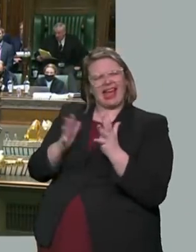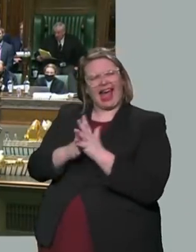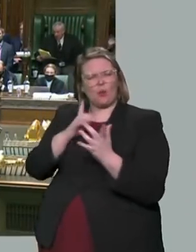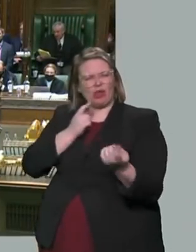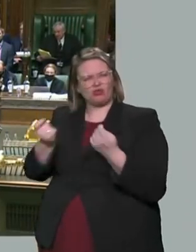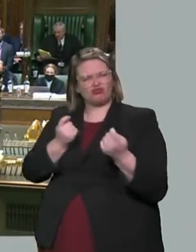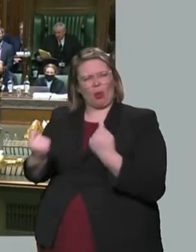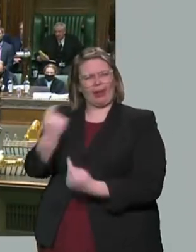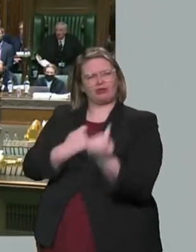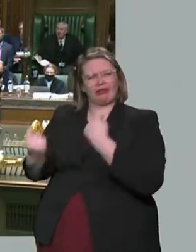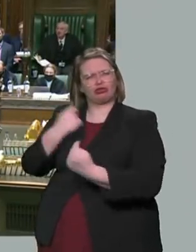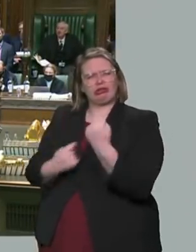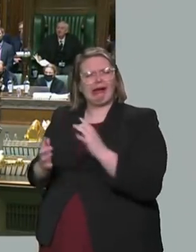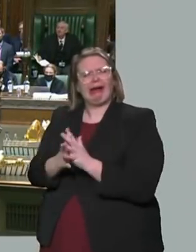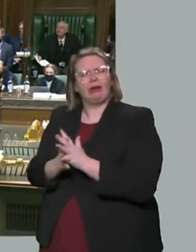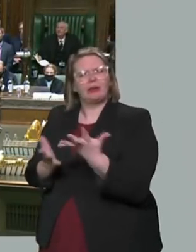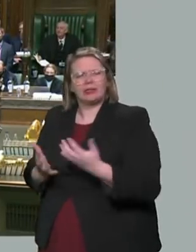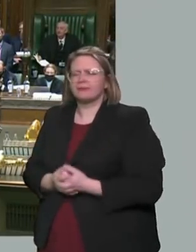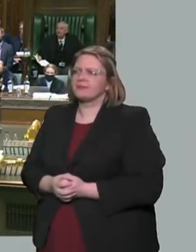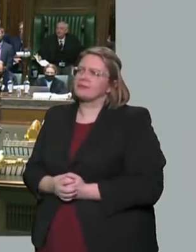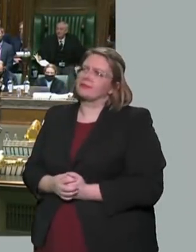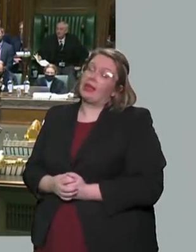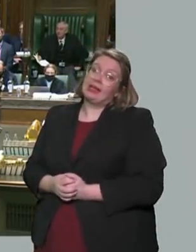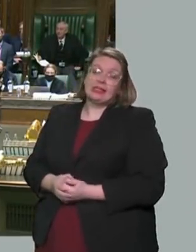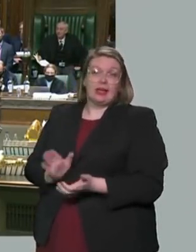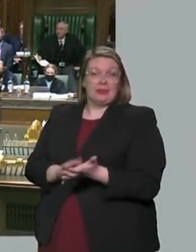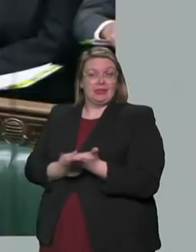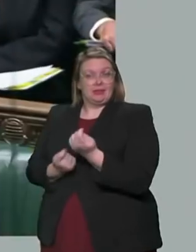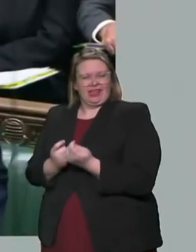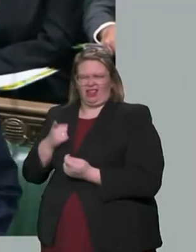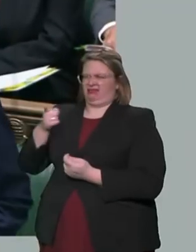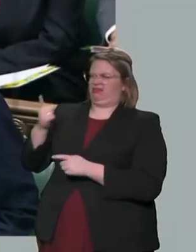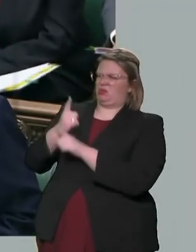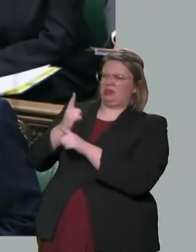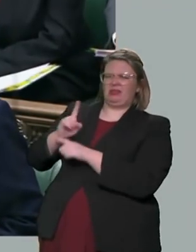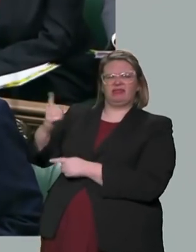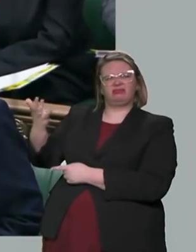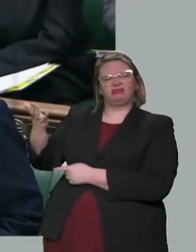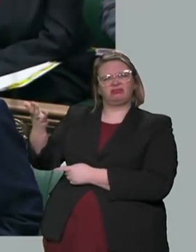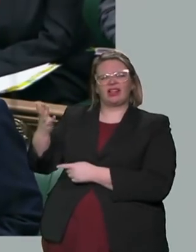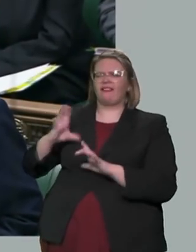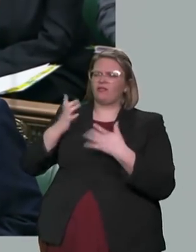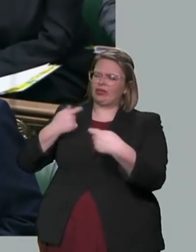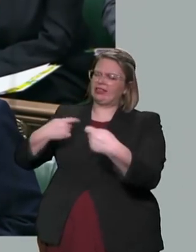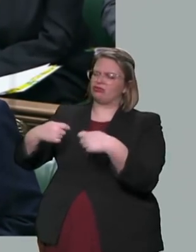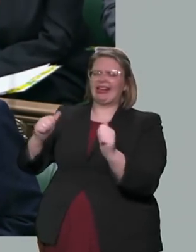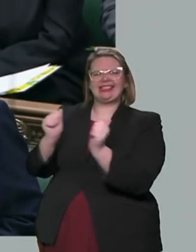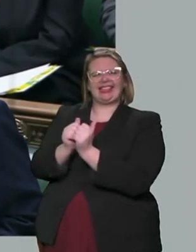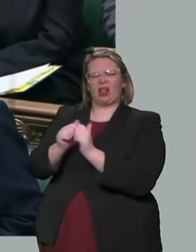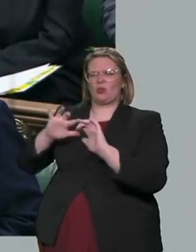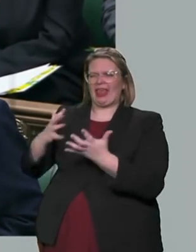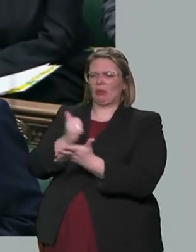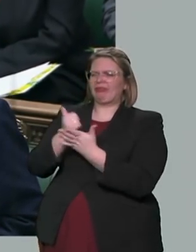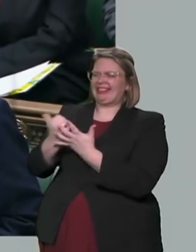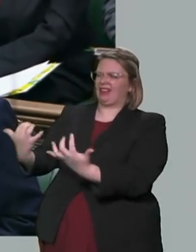Yes, Mr. I don't recognise the account he's given at all. We don't do free trade deals on that basis, and I can